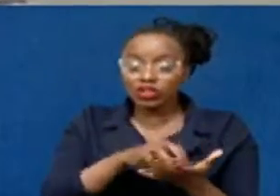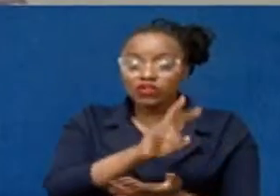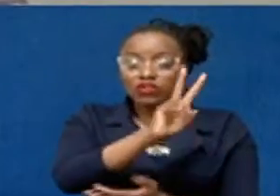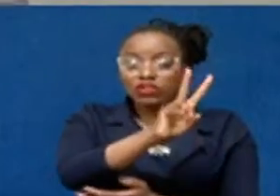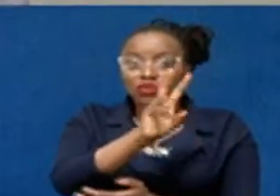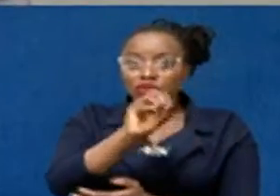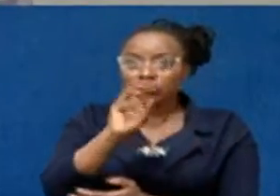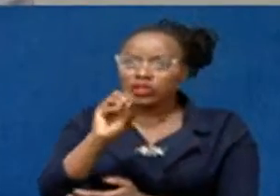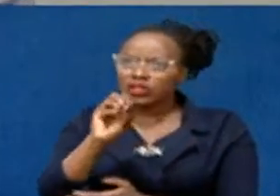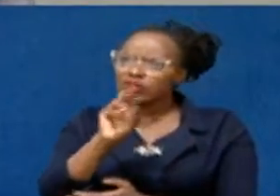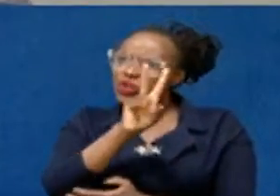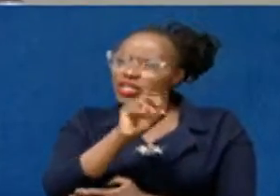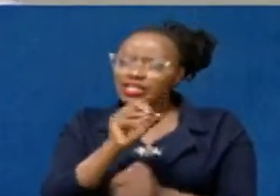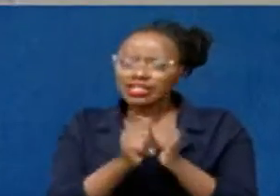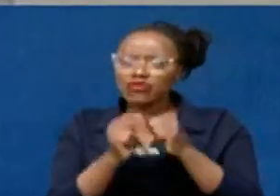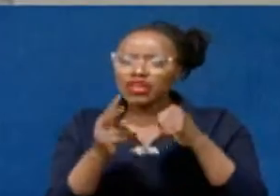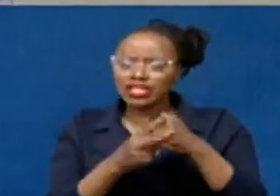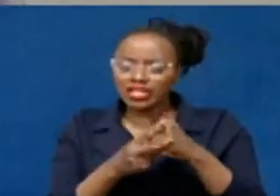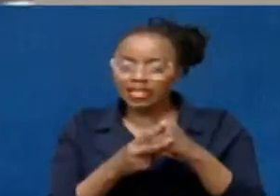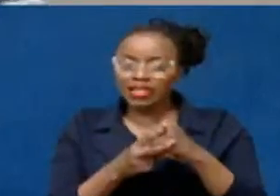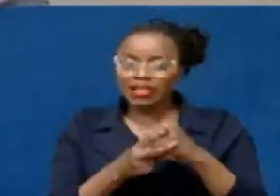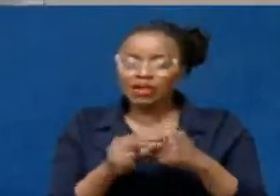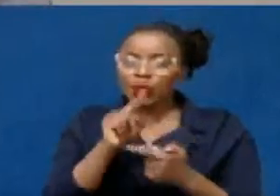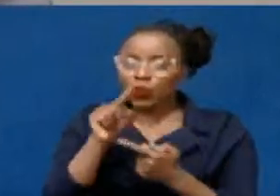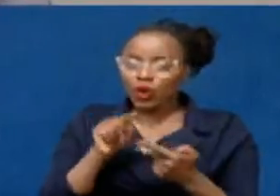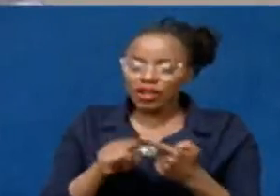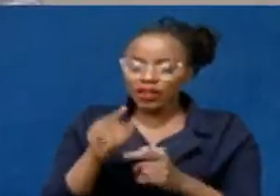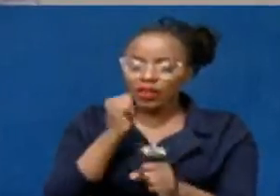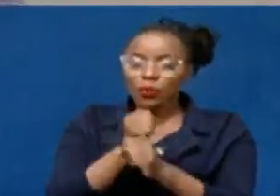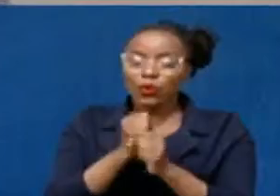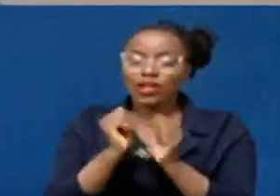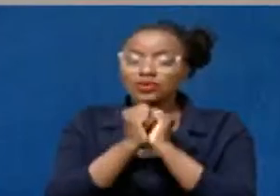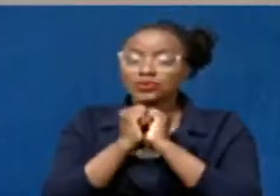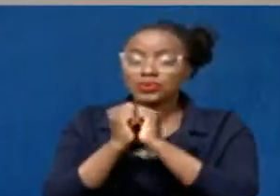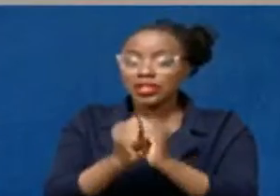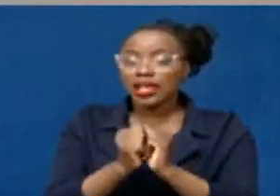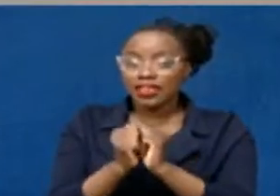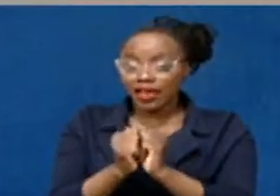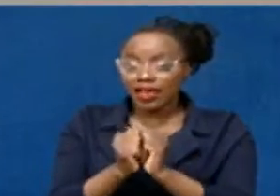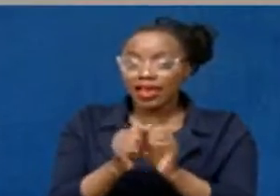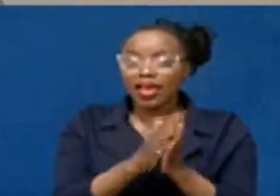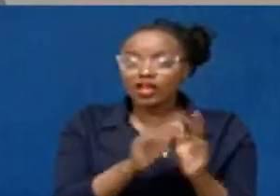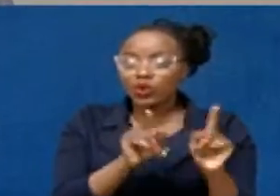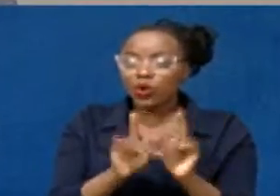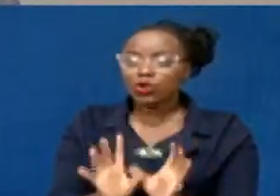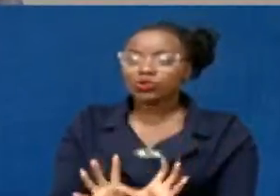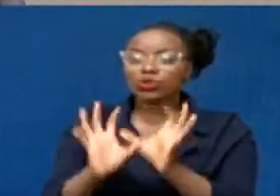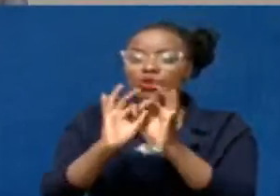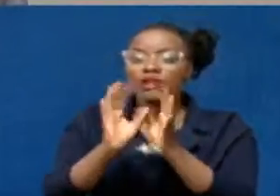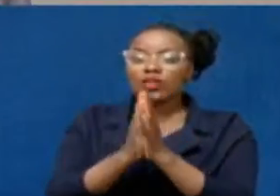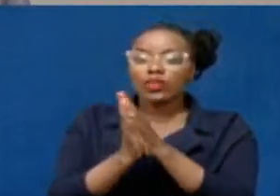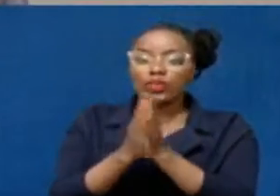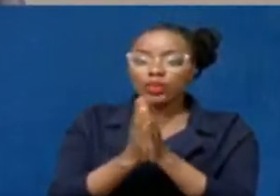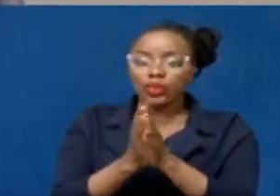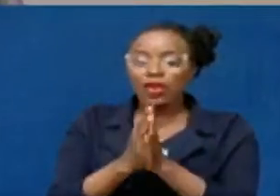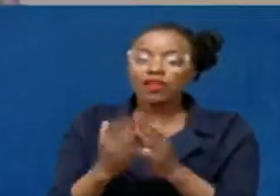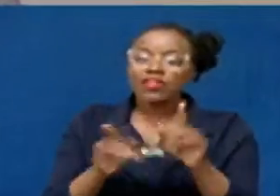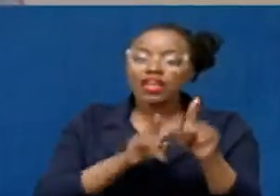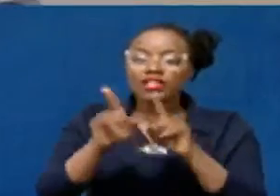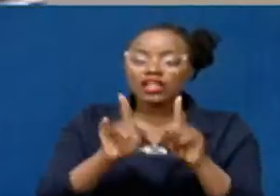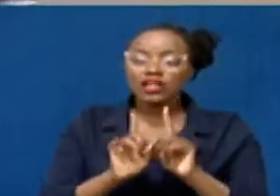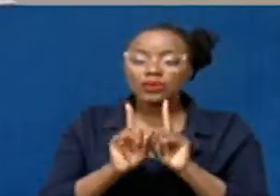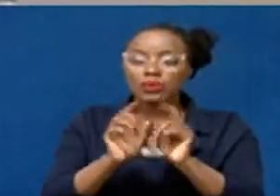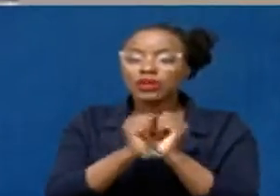2017 where they worked together. and relating that story of the journey that they have walked